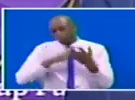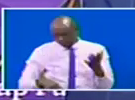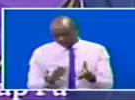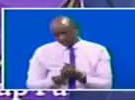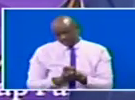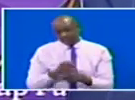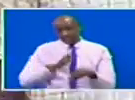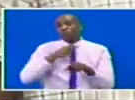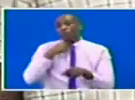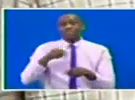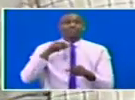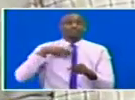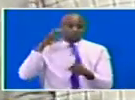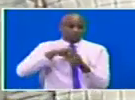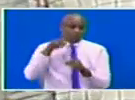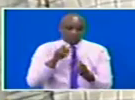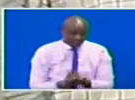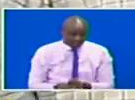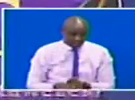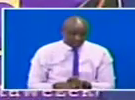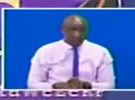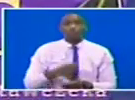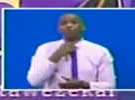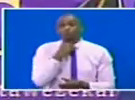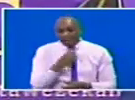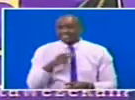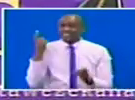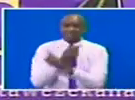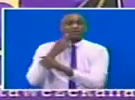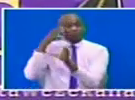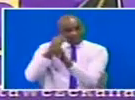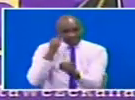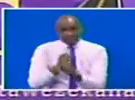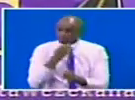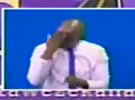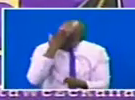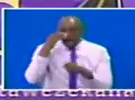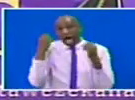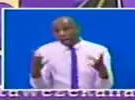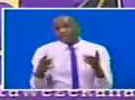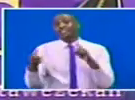or chosen. And we want affiliations and organizations based on scorecard